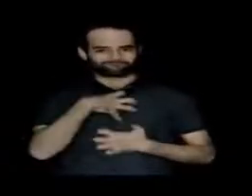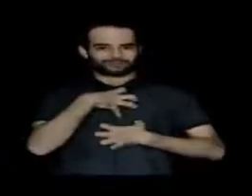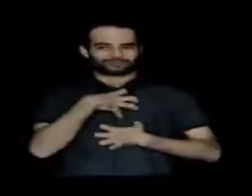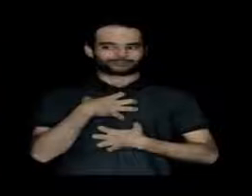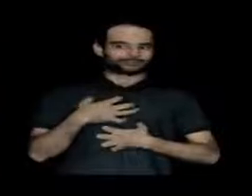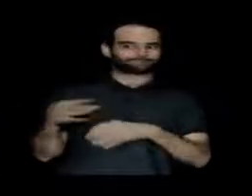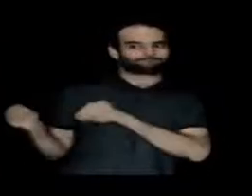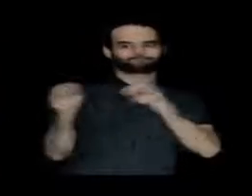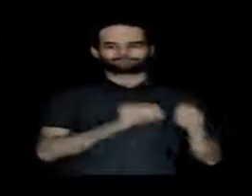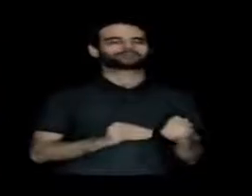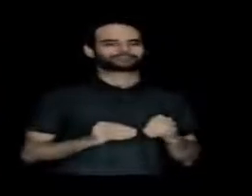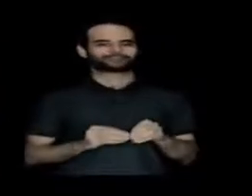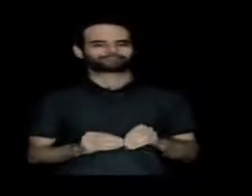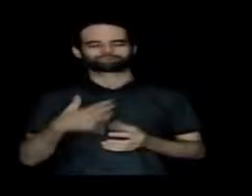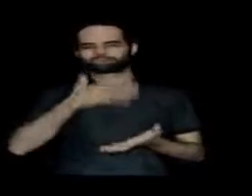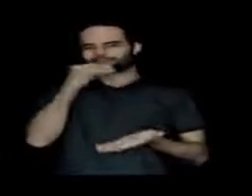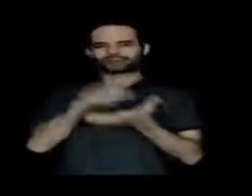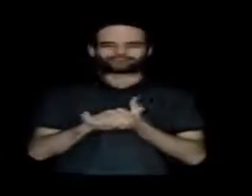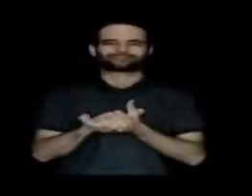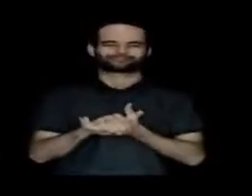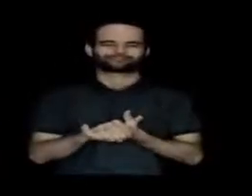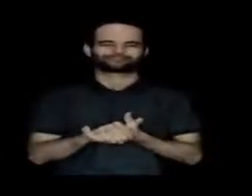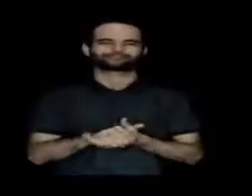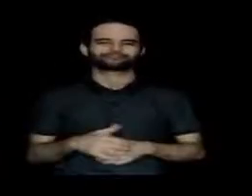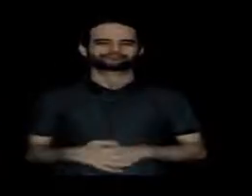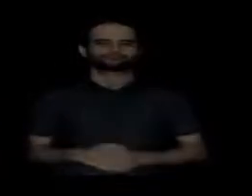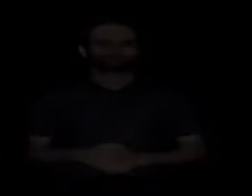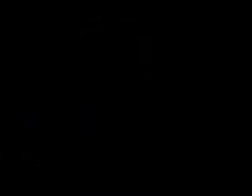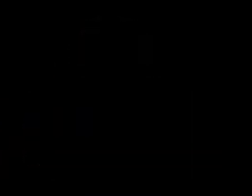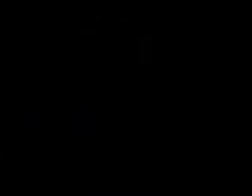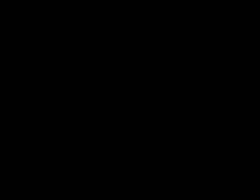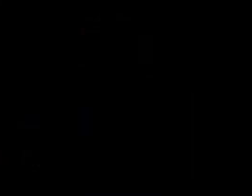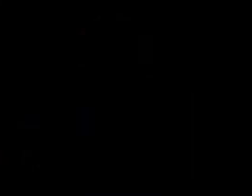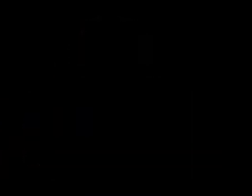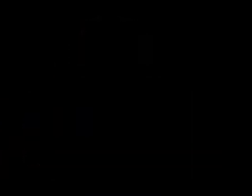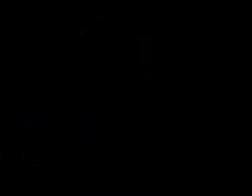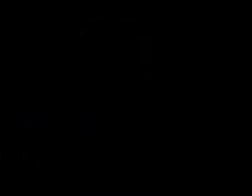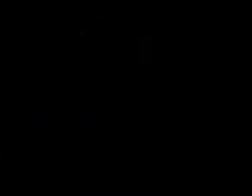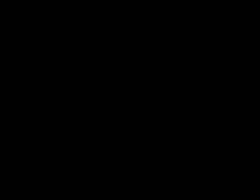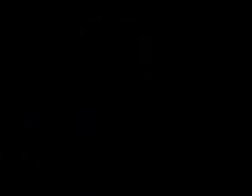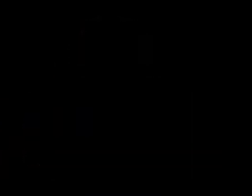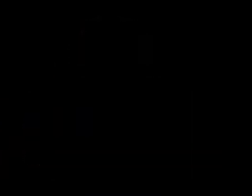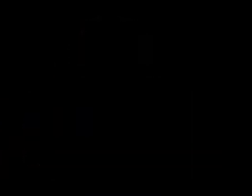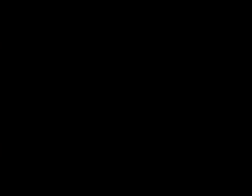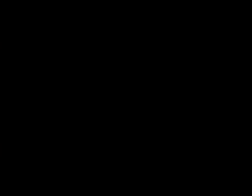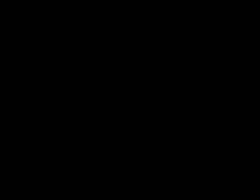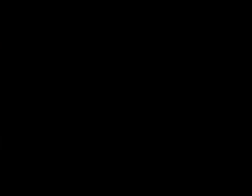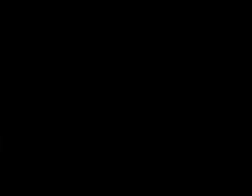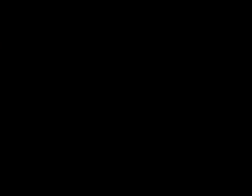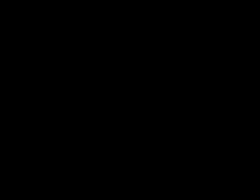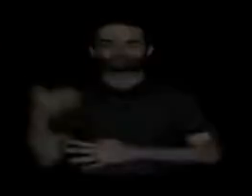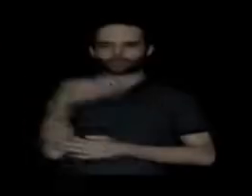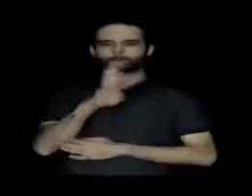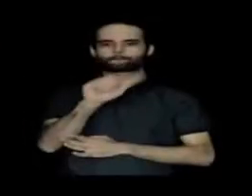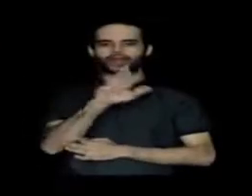Sign Language. They were communicating and I strengthened myself and I was filled with hope and